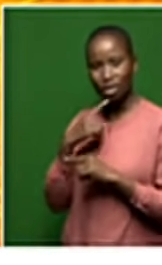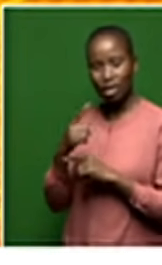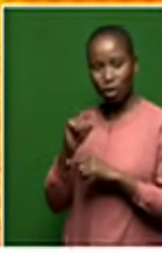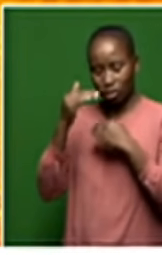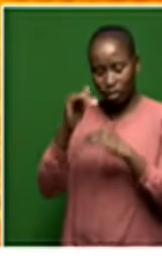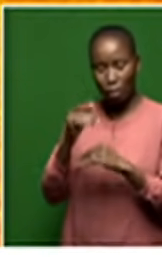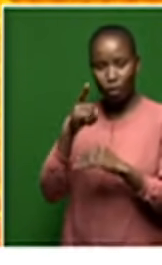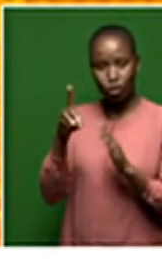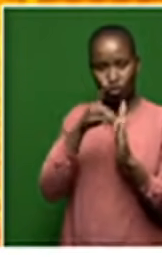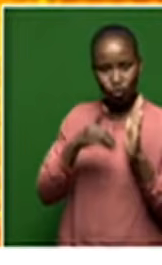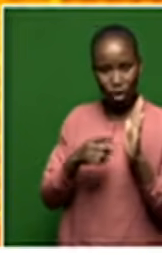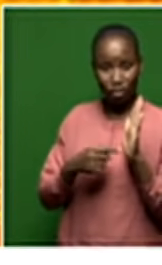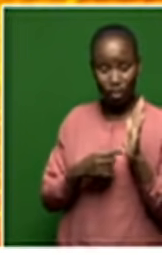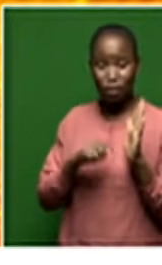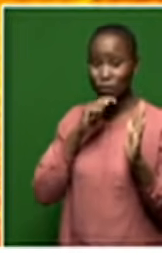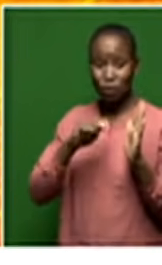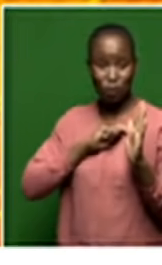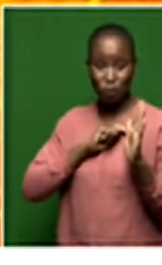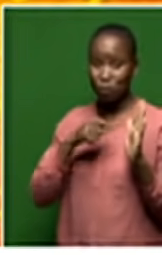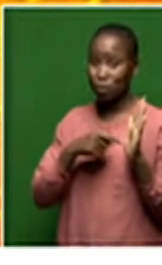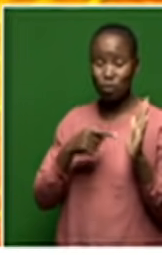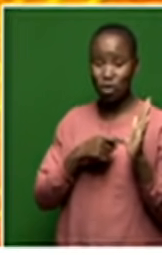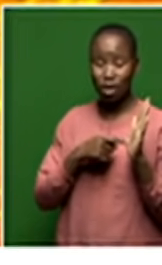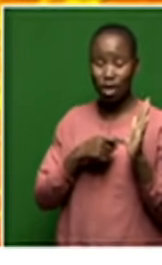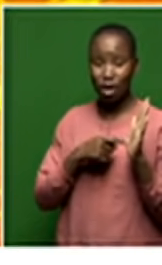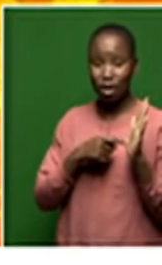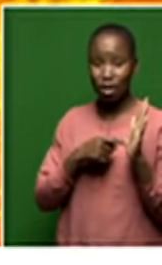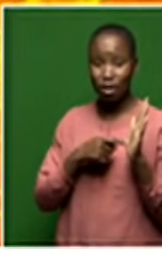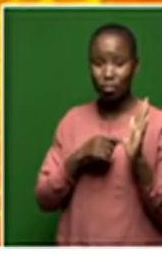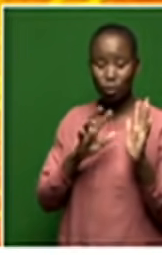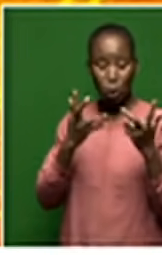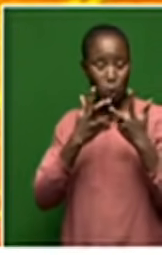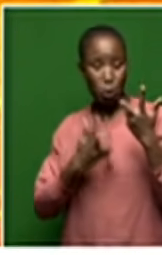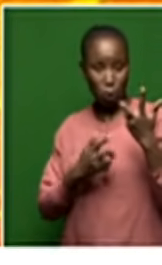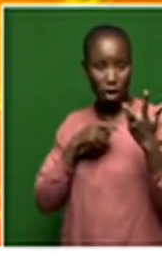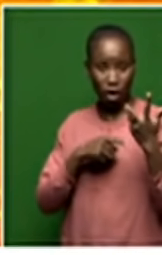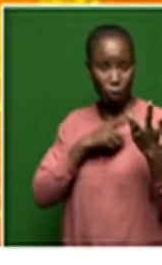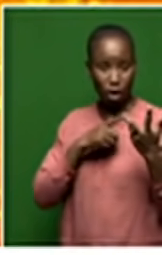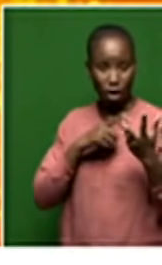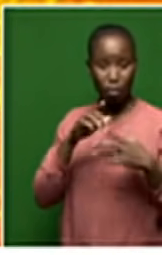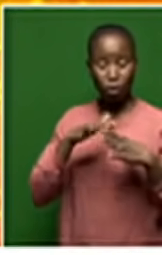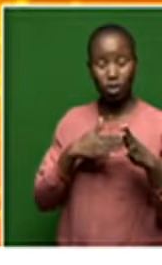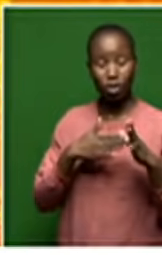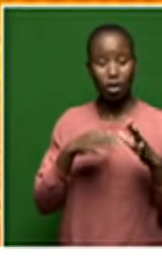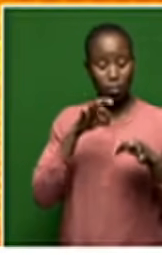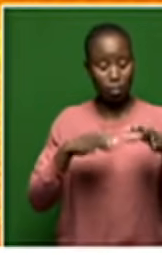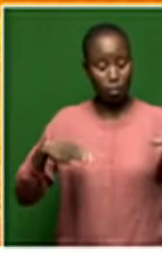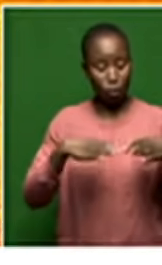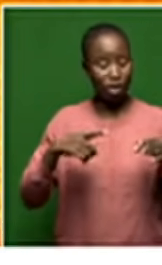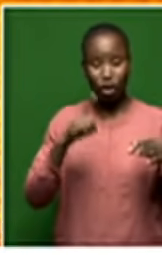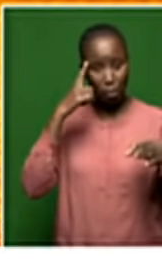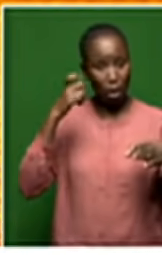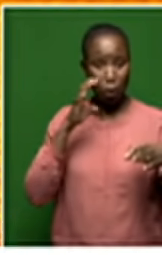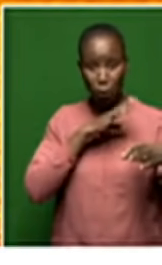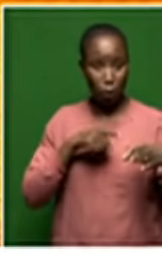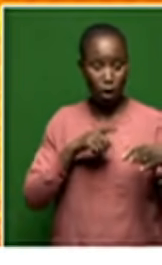a sellout, and that the sellout bill, I should say, and that party does not believe that the bill will lead to the